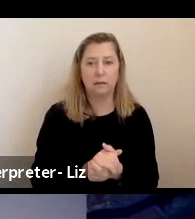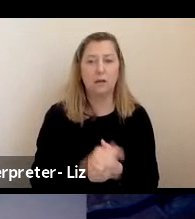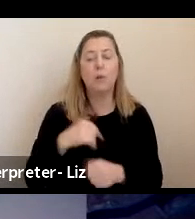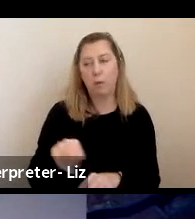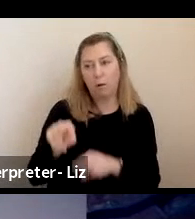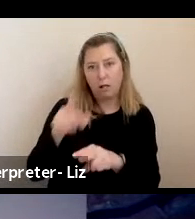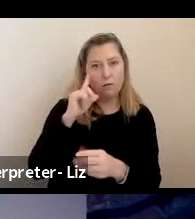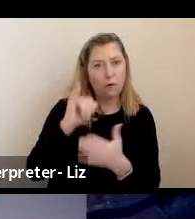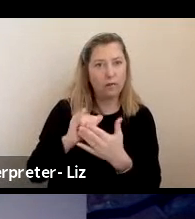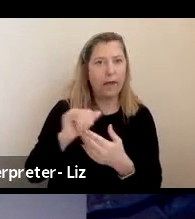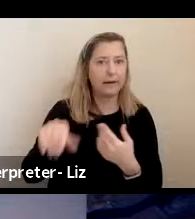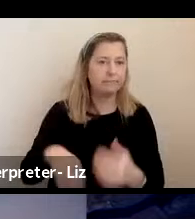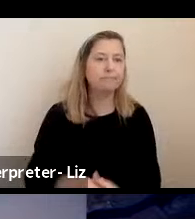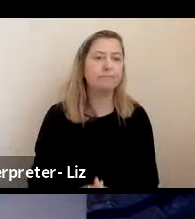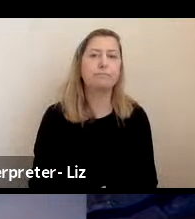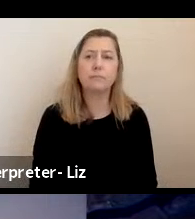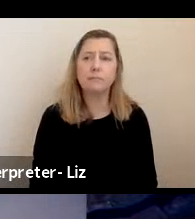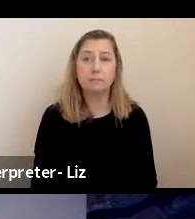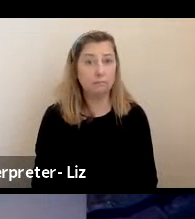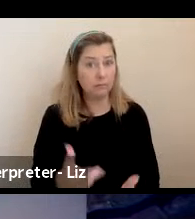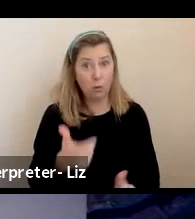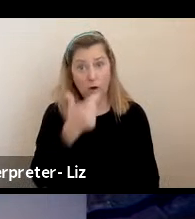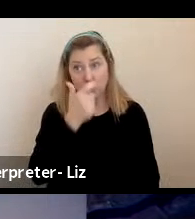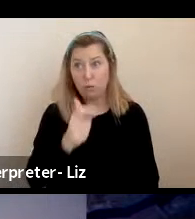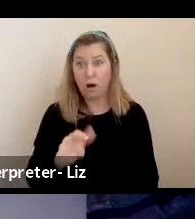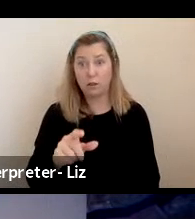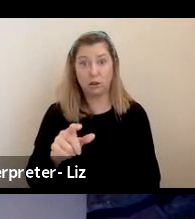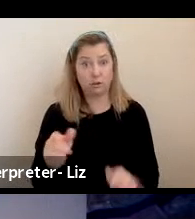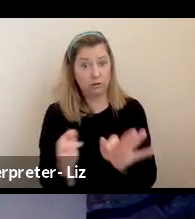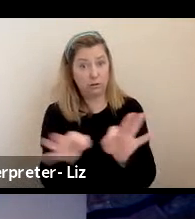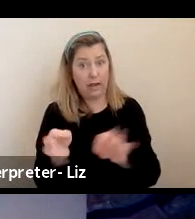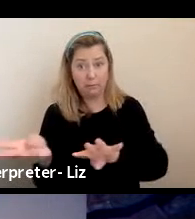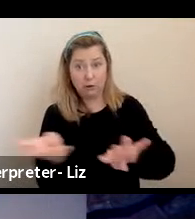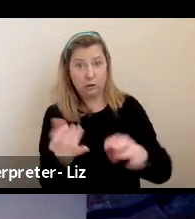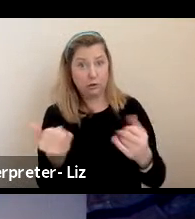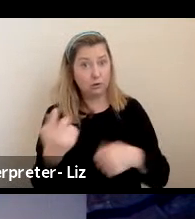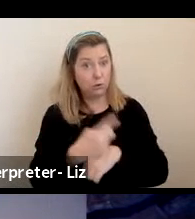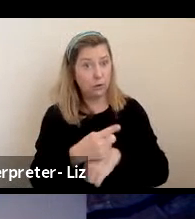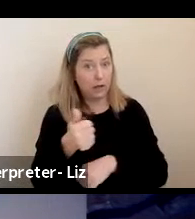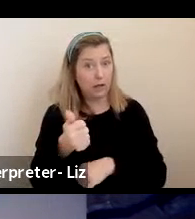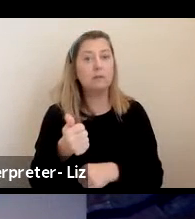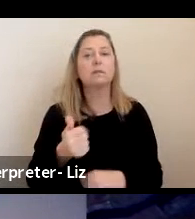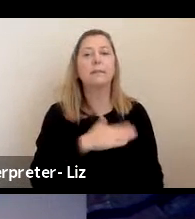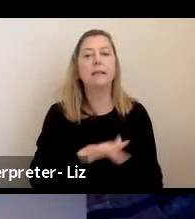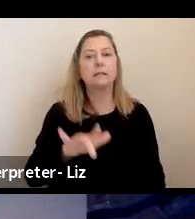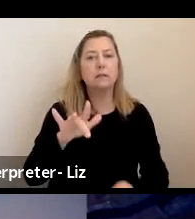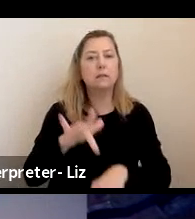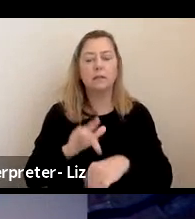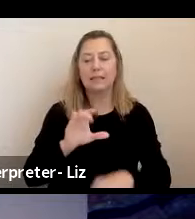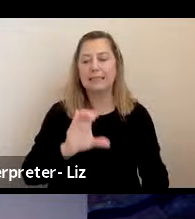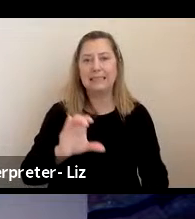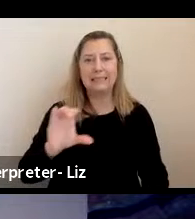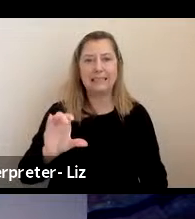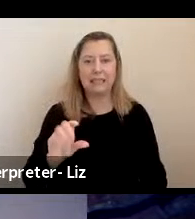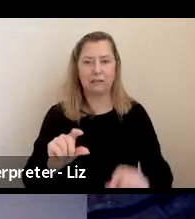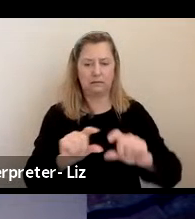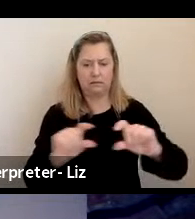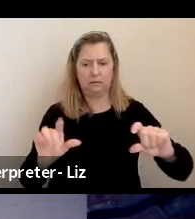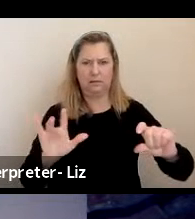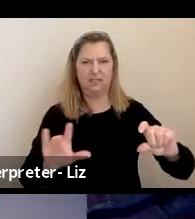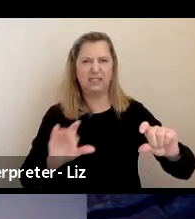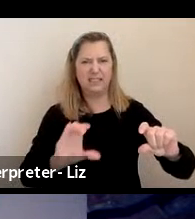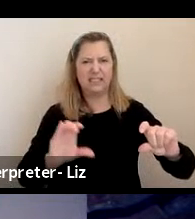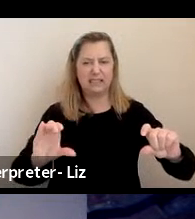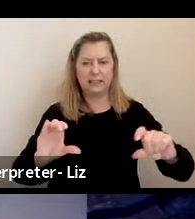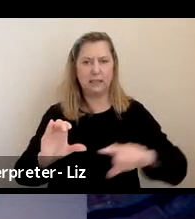monitored. If you would like to view the real-time captioning of today's meeting, please click on CC button on menu